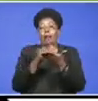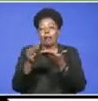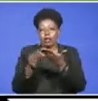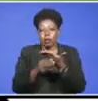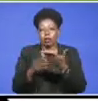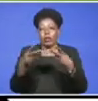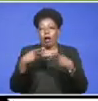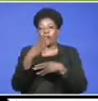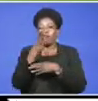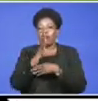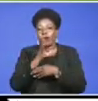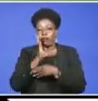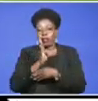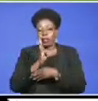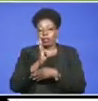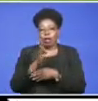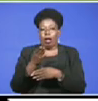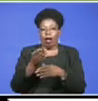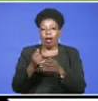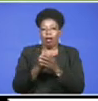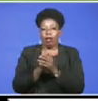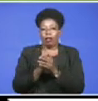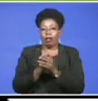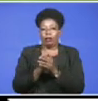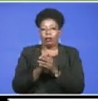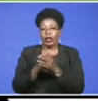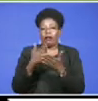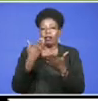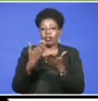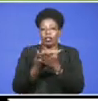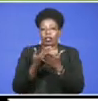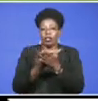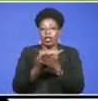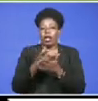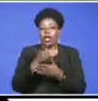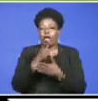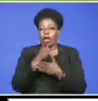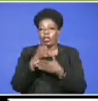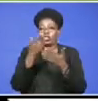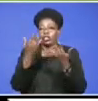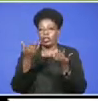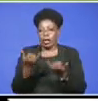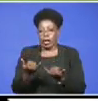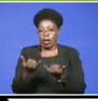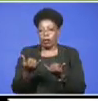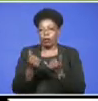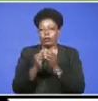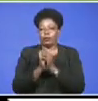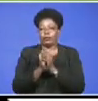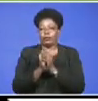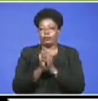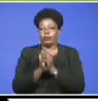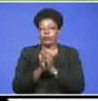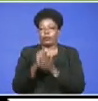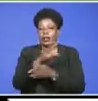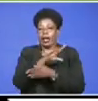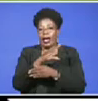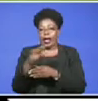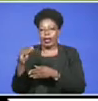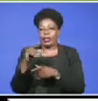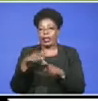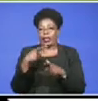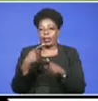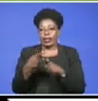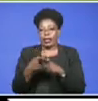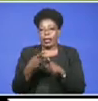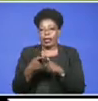breakfast. Uh-huh. We're also doing some nice sexy lunch. We have lunch now. Of course. And then